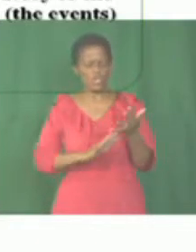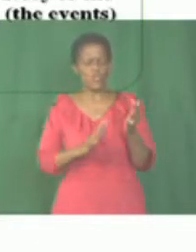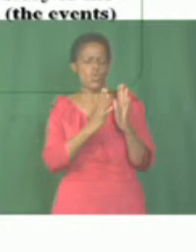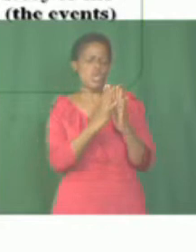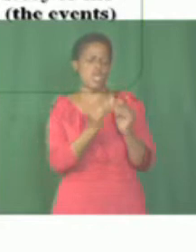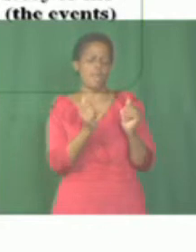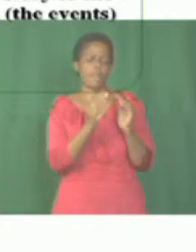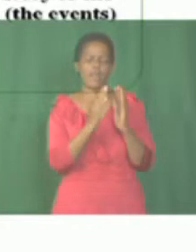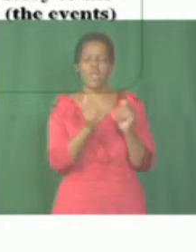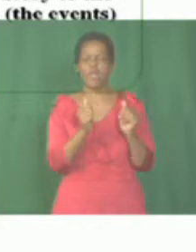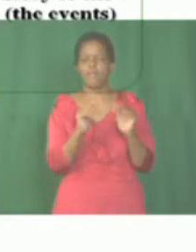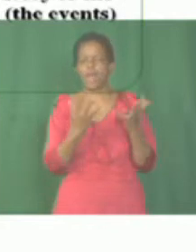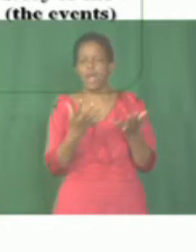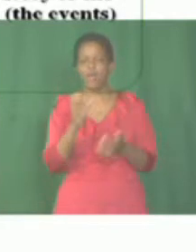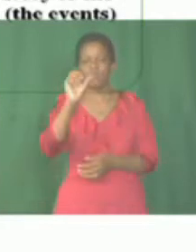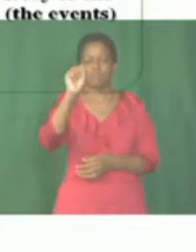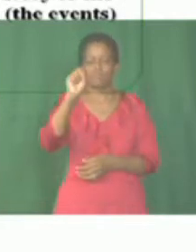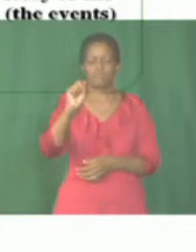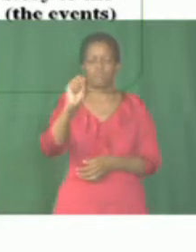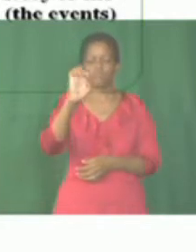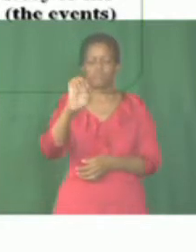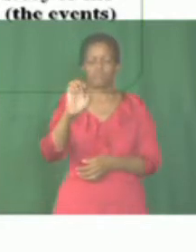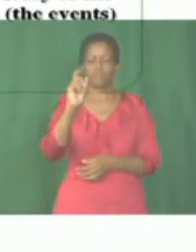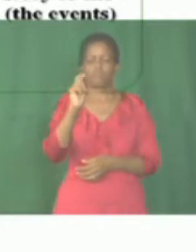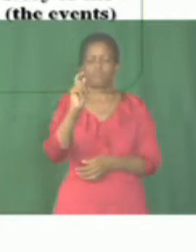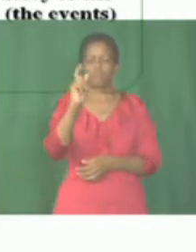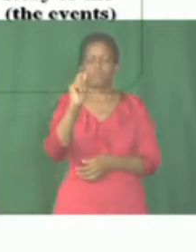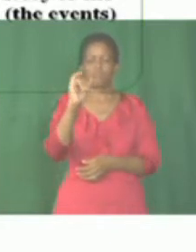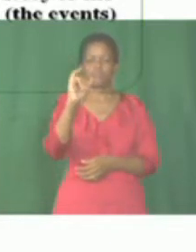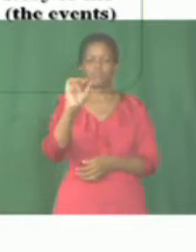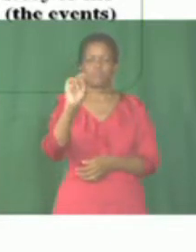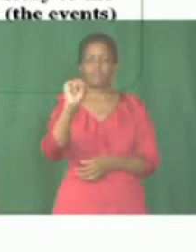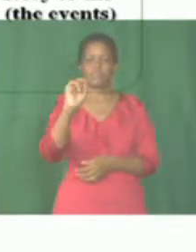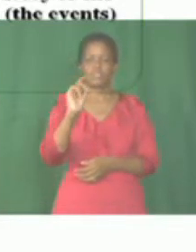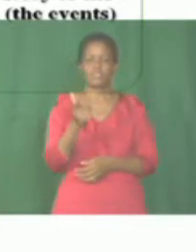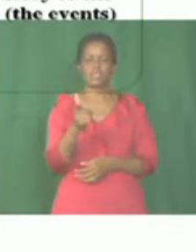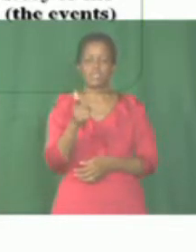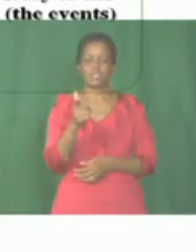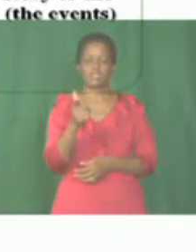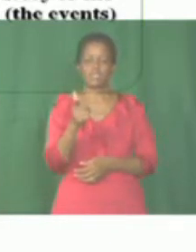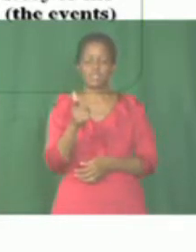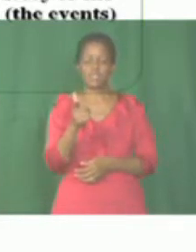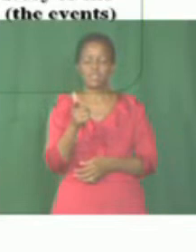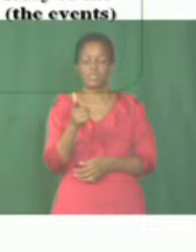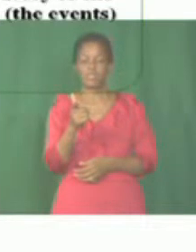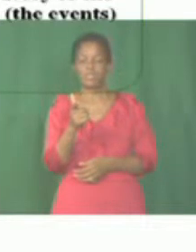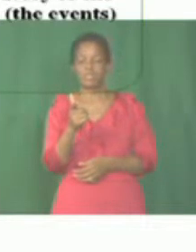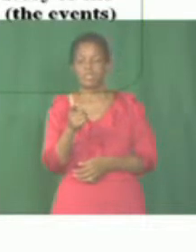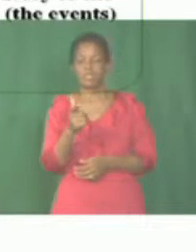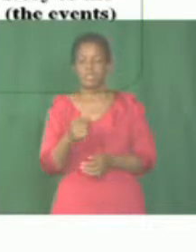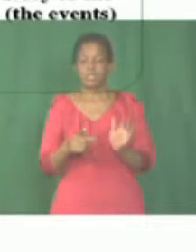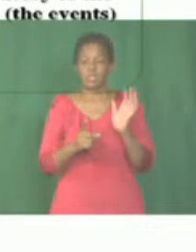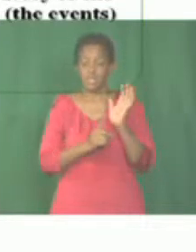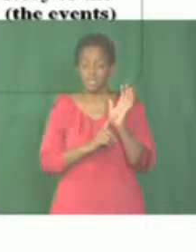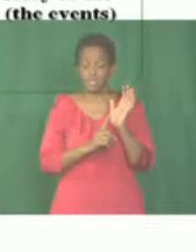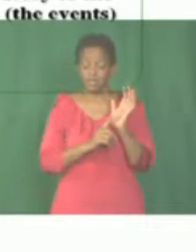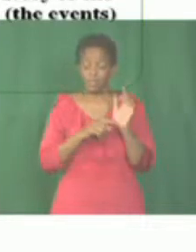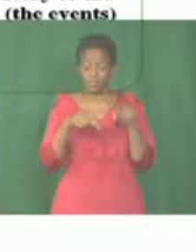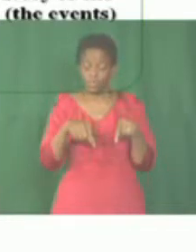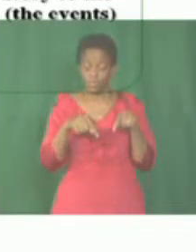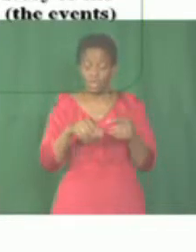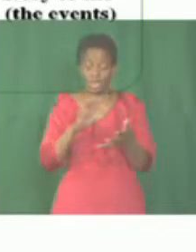the story. Now, for instance, this one we are reading today, the Ghost of Matendele. You can see that